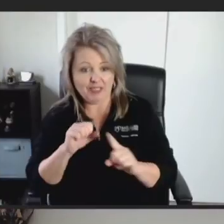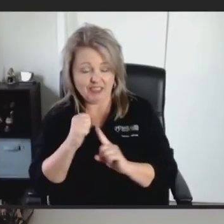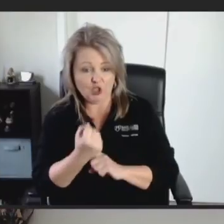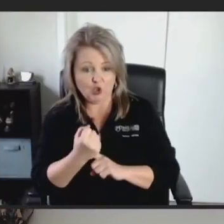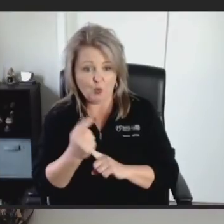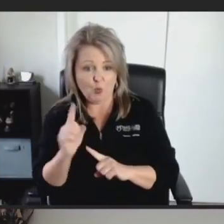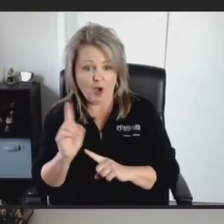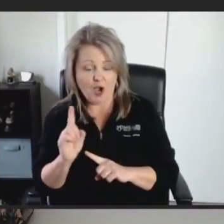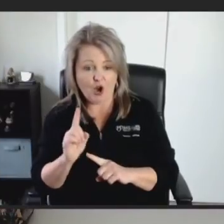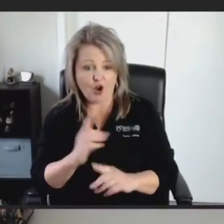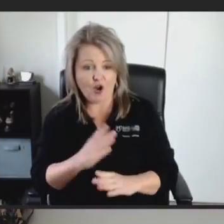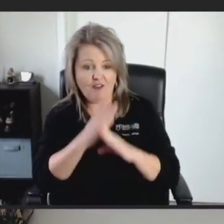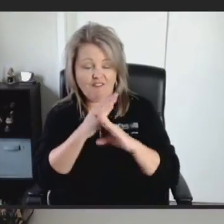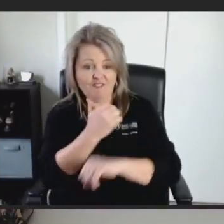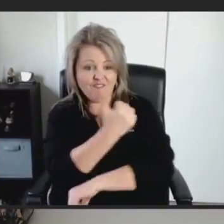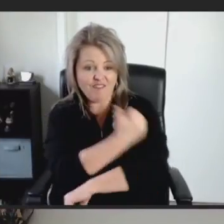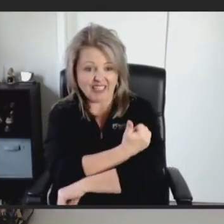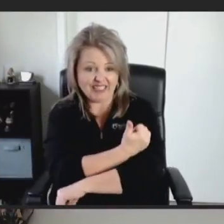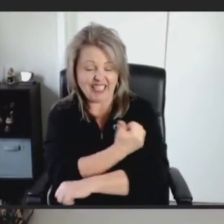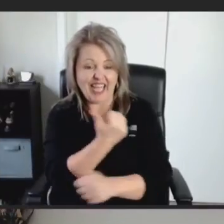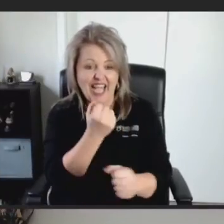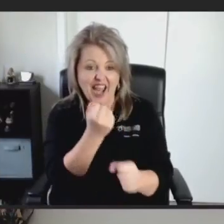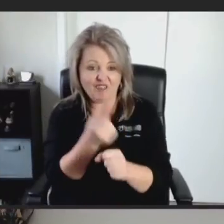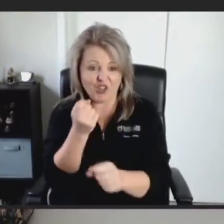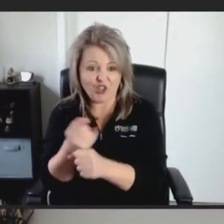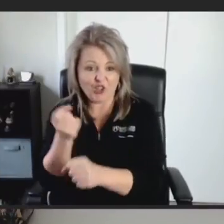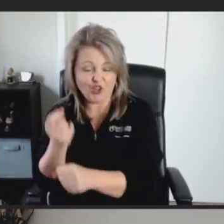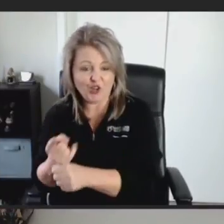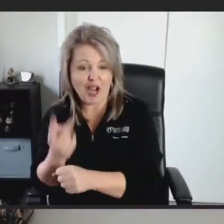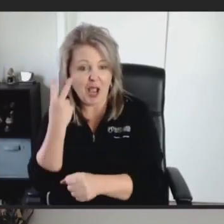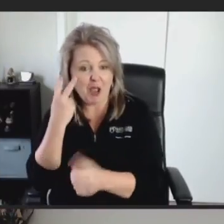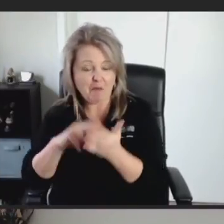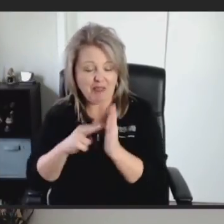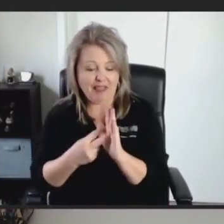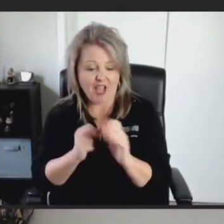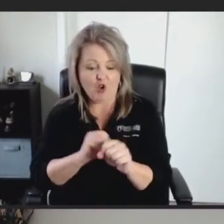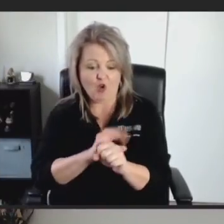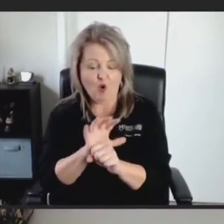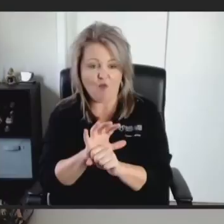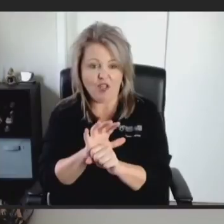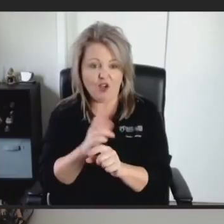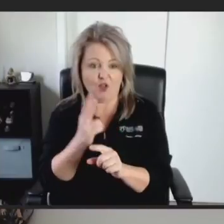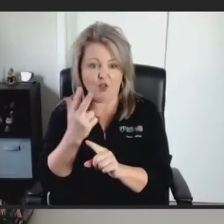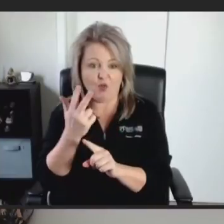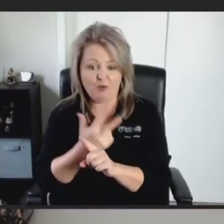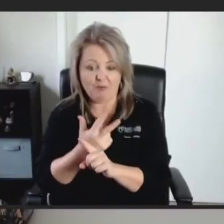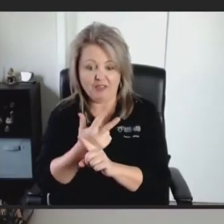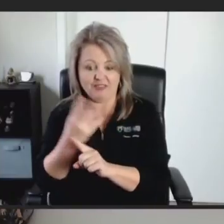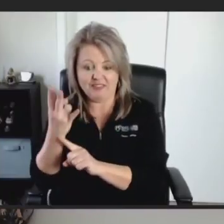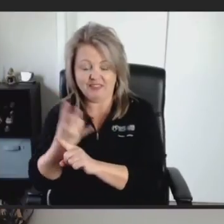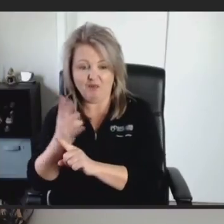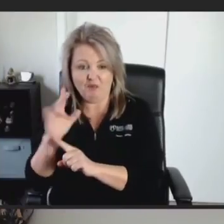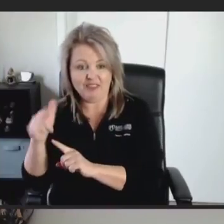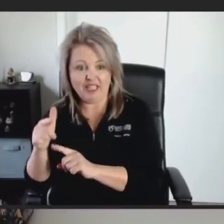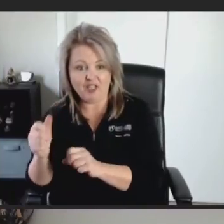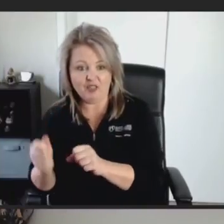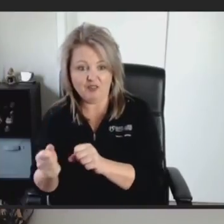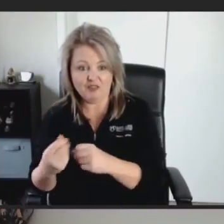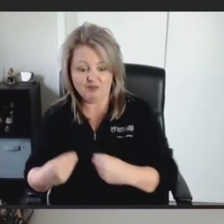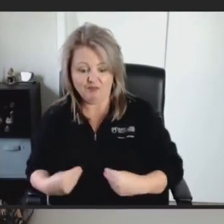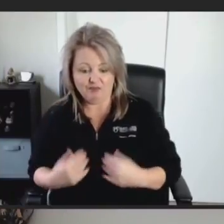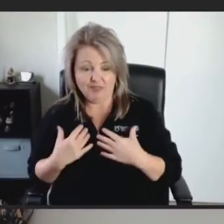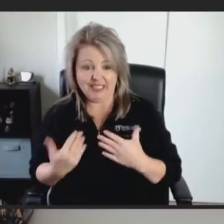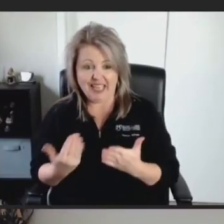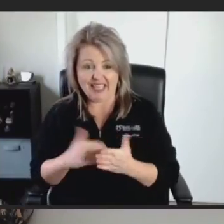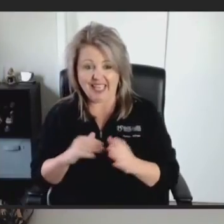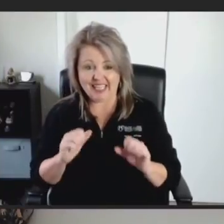every year? Like, I know when people get COVID, sometimes 3-7 months later, they can get COVID again. So I'm thinking, like, if you get the vaccine, maybe